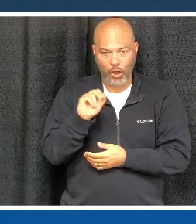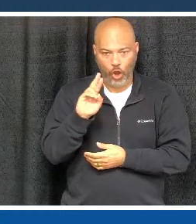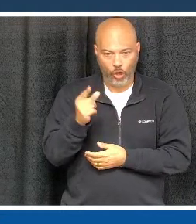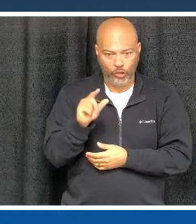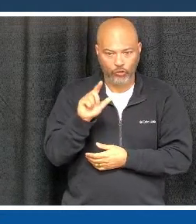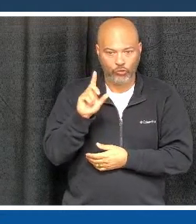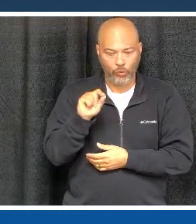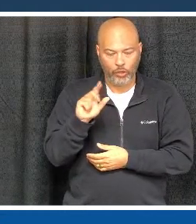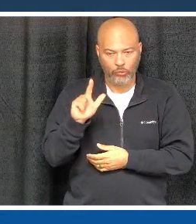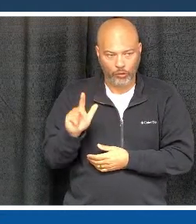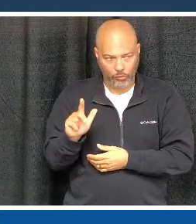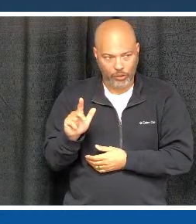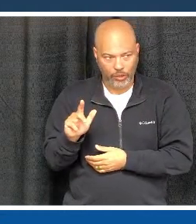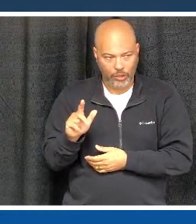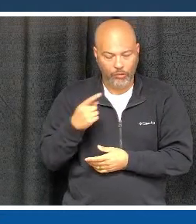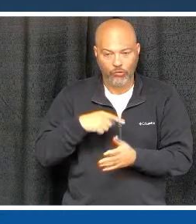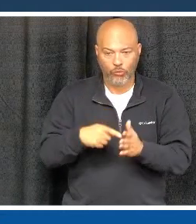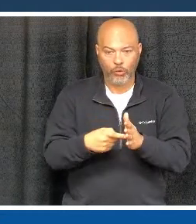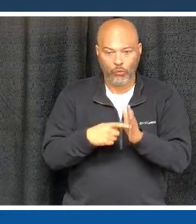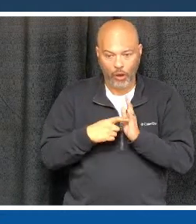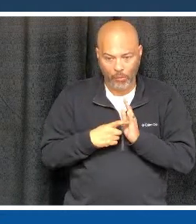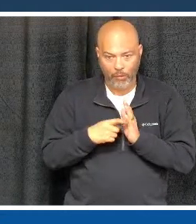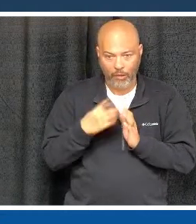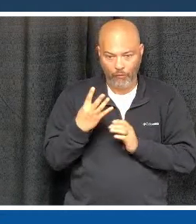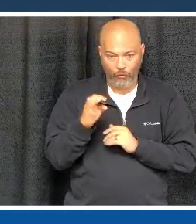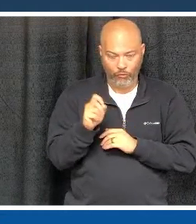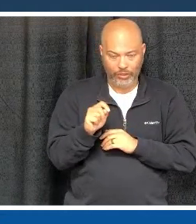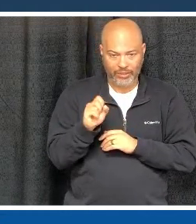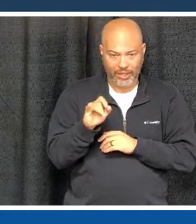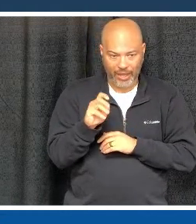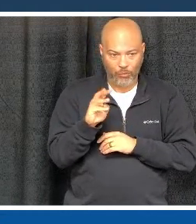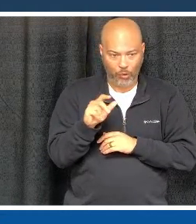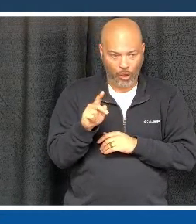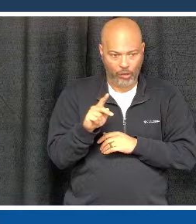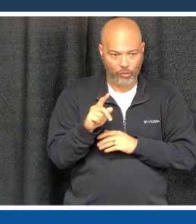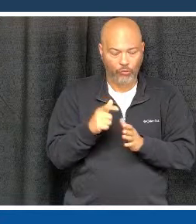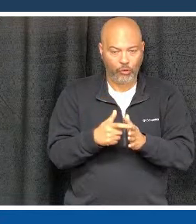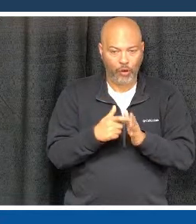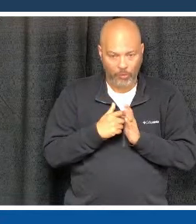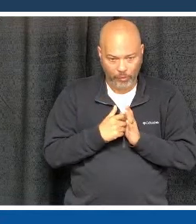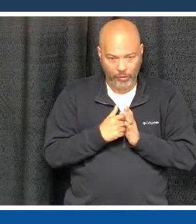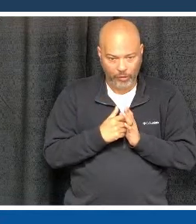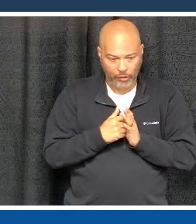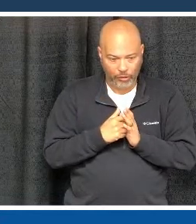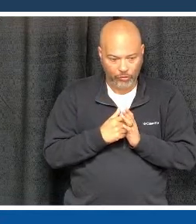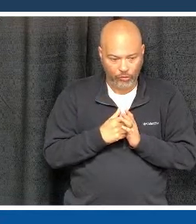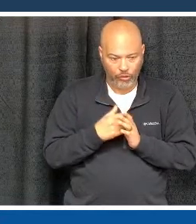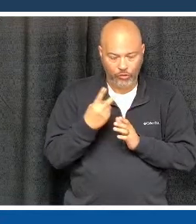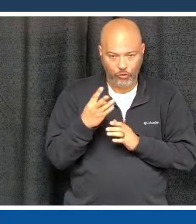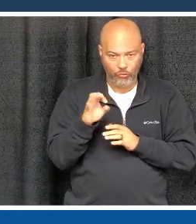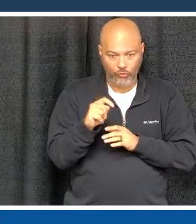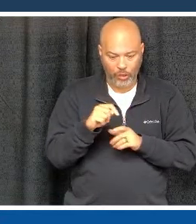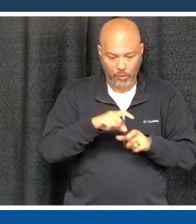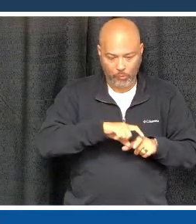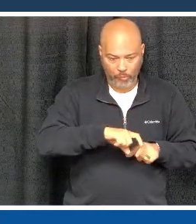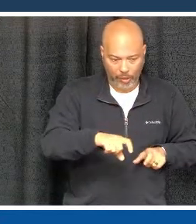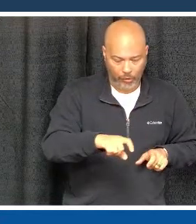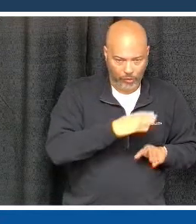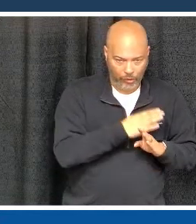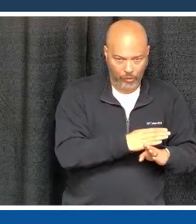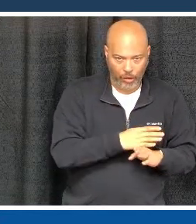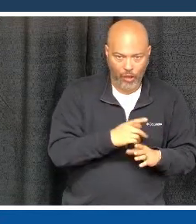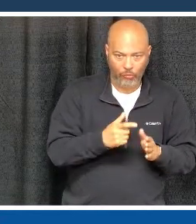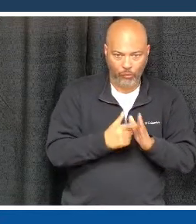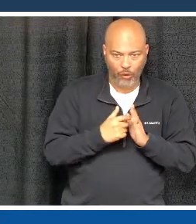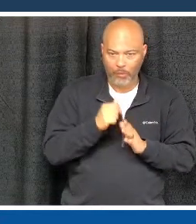2023. So the requirement of 4-foot sidewalks, the requirement of a 2-foot barrier, and the